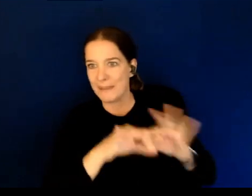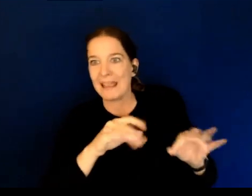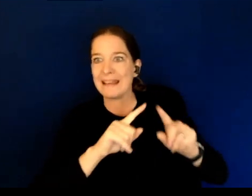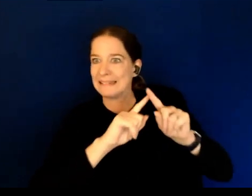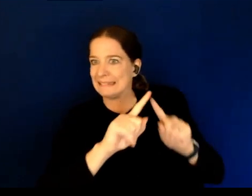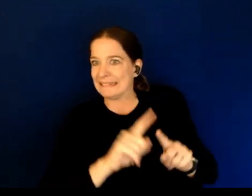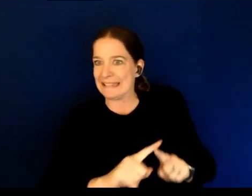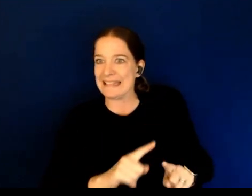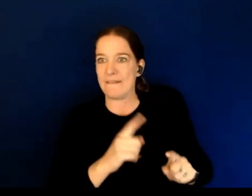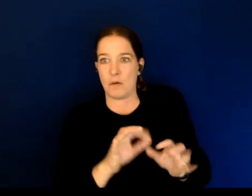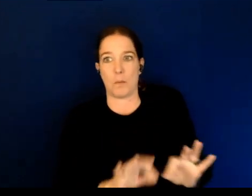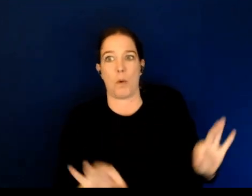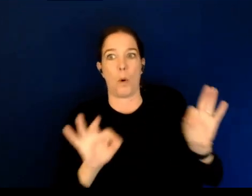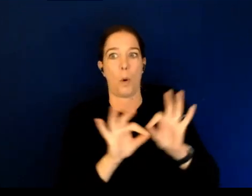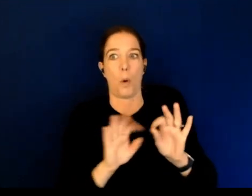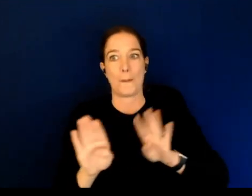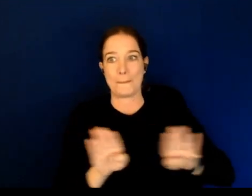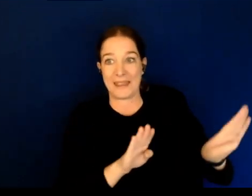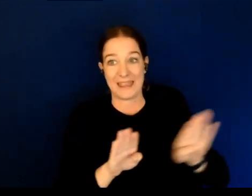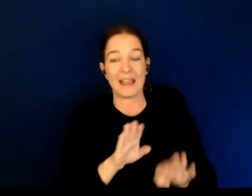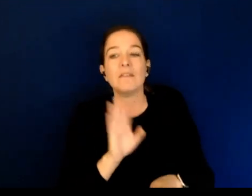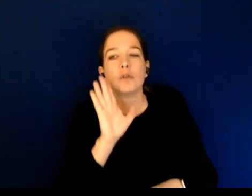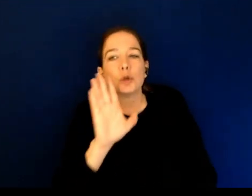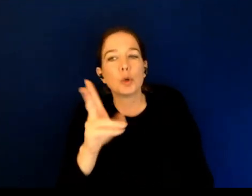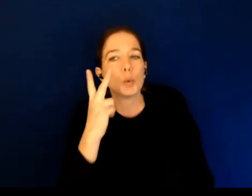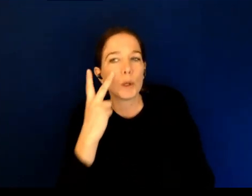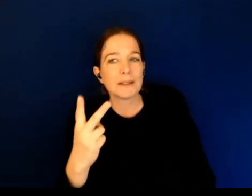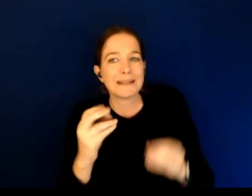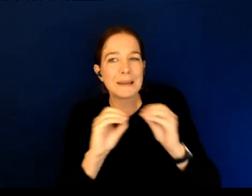behaviors, which you will hear more about later this month.